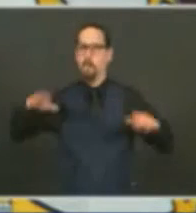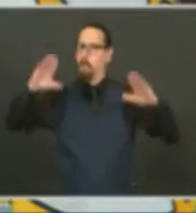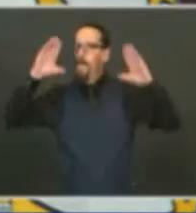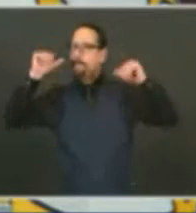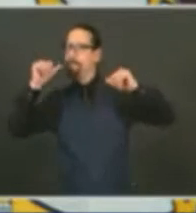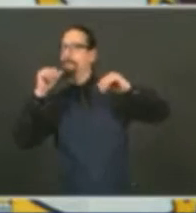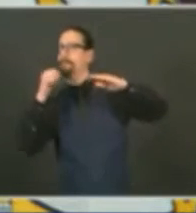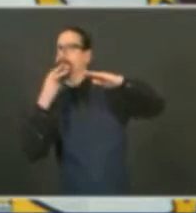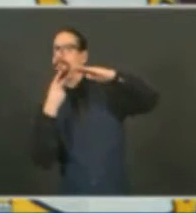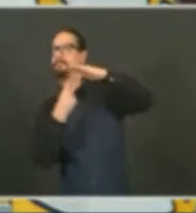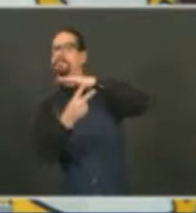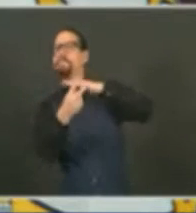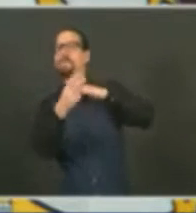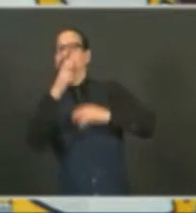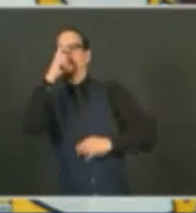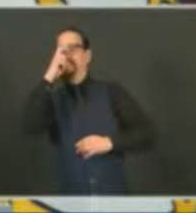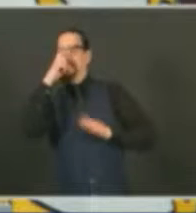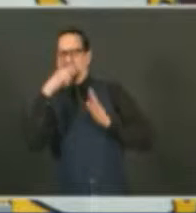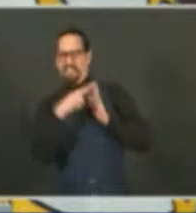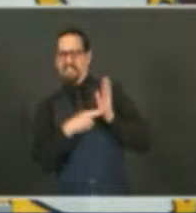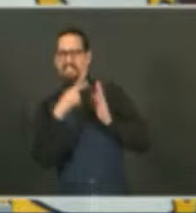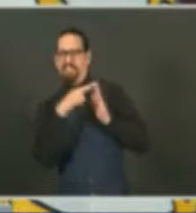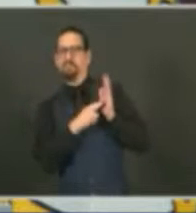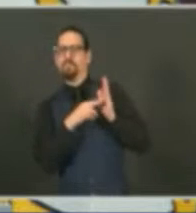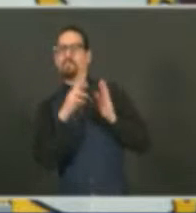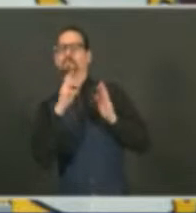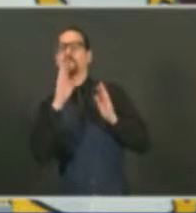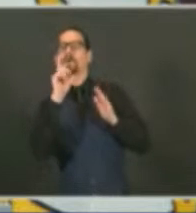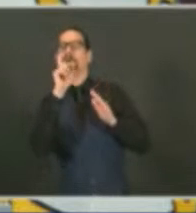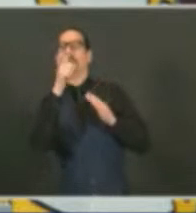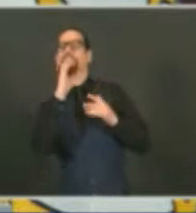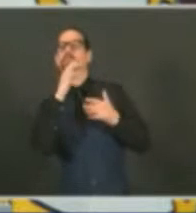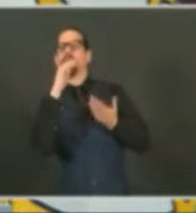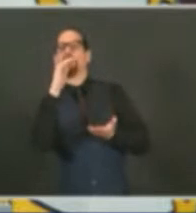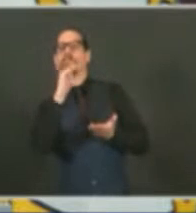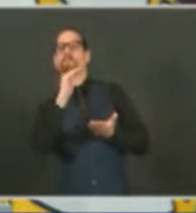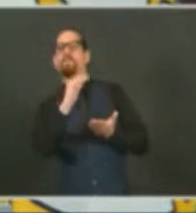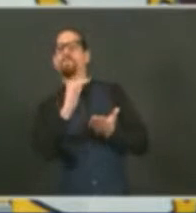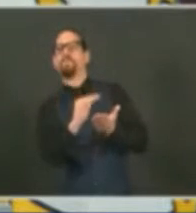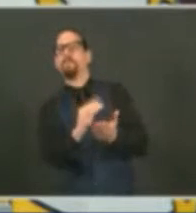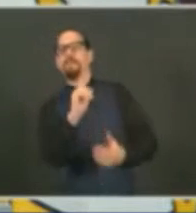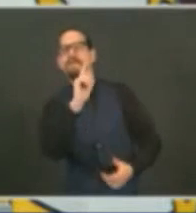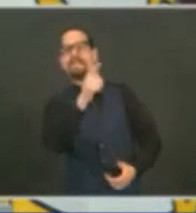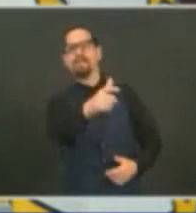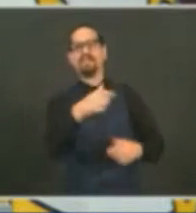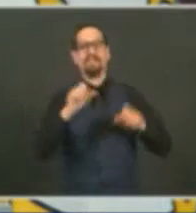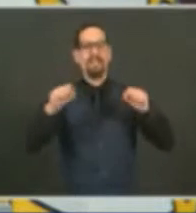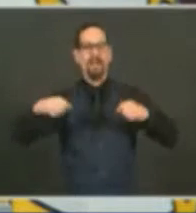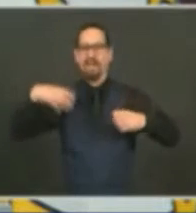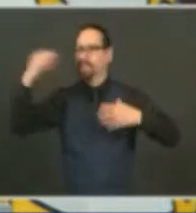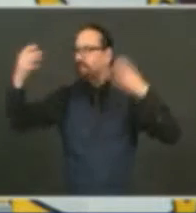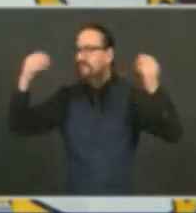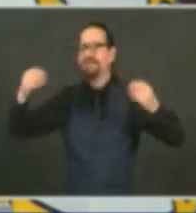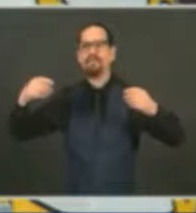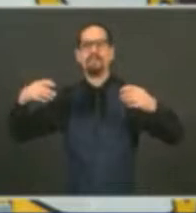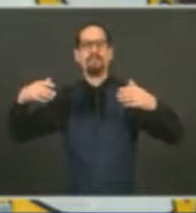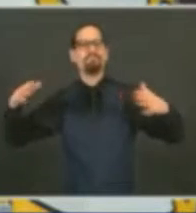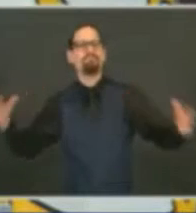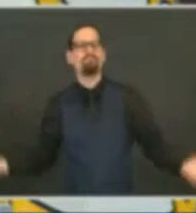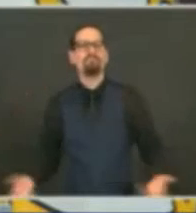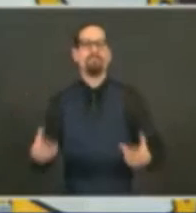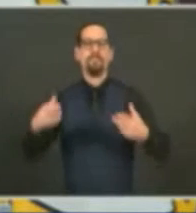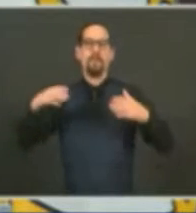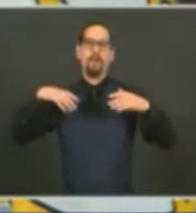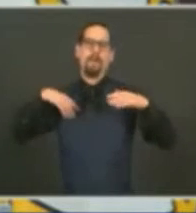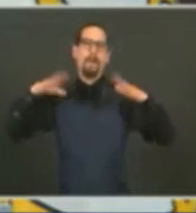on to let you take your businesses outside and do more business, I hope that stuff is here to stay so you